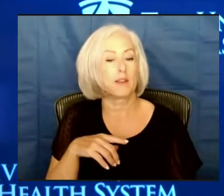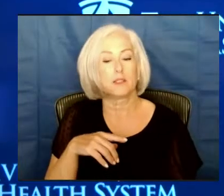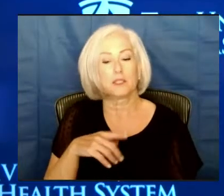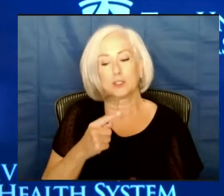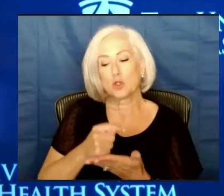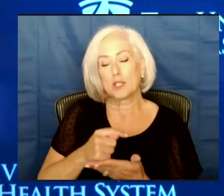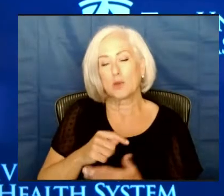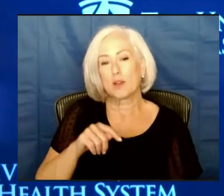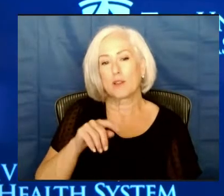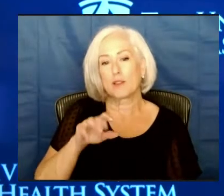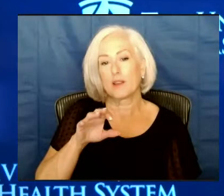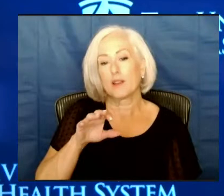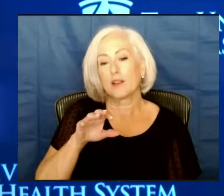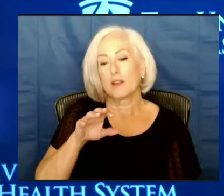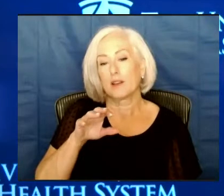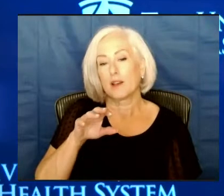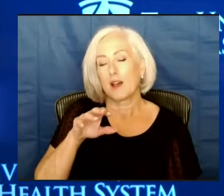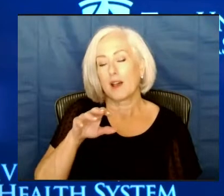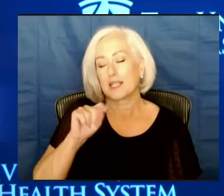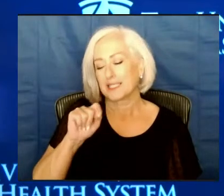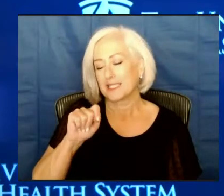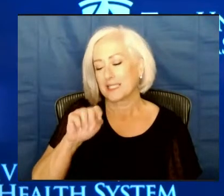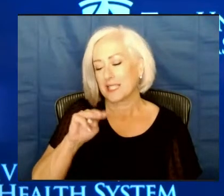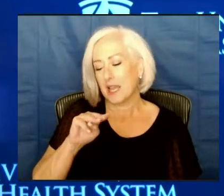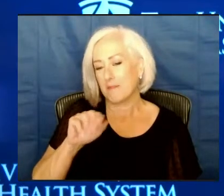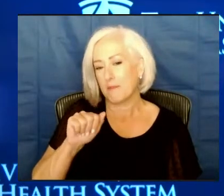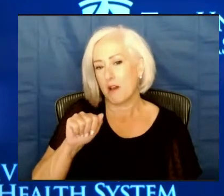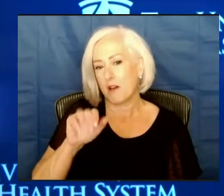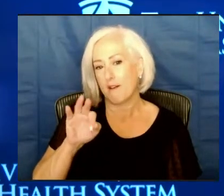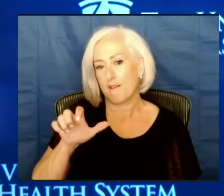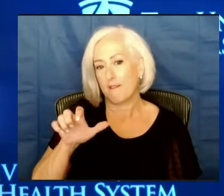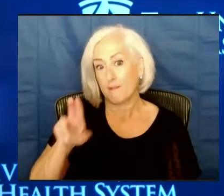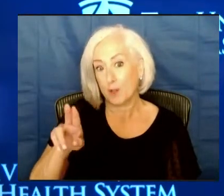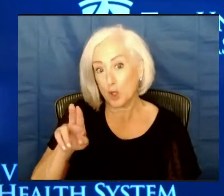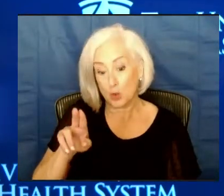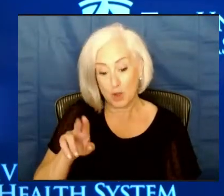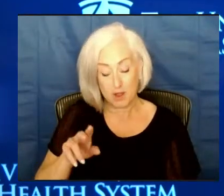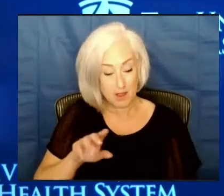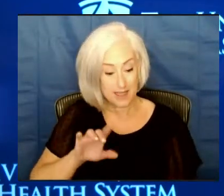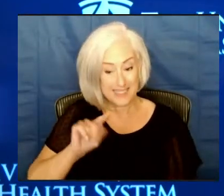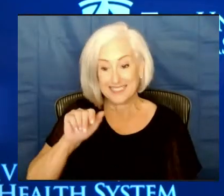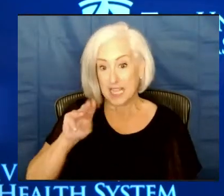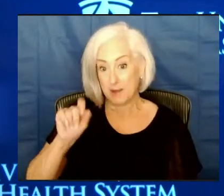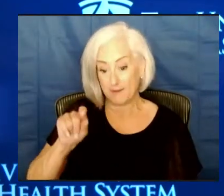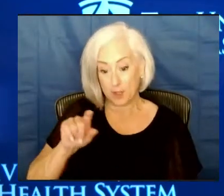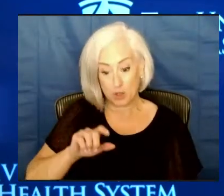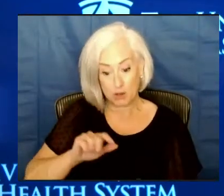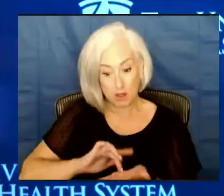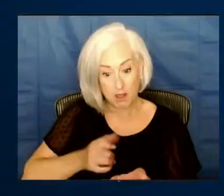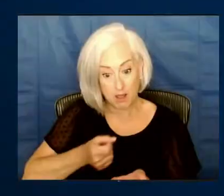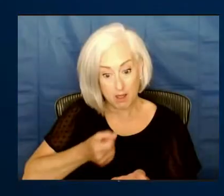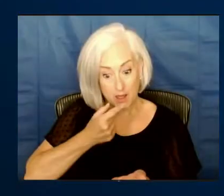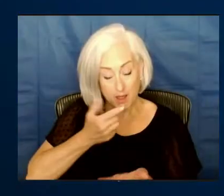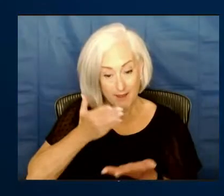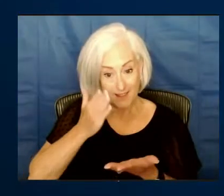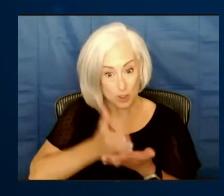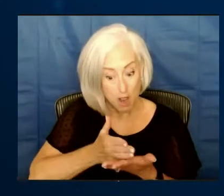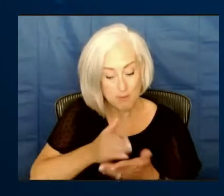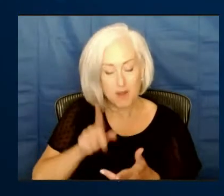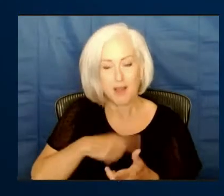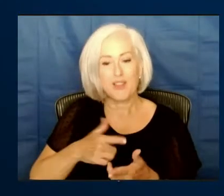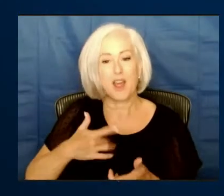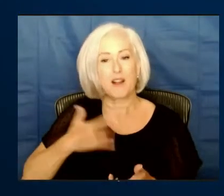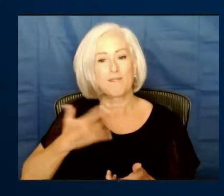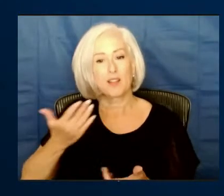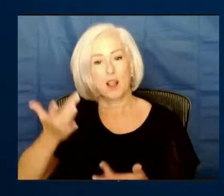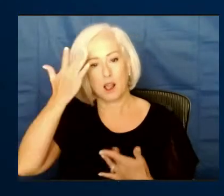then gosh, I don't feel as good for a few days. So I'm not sure that we should be surprised by that. Patients still do really well with Paxlovid. Jess. Couple more quick